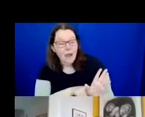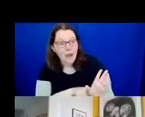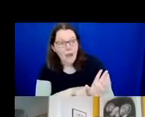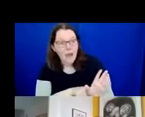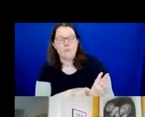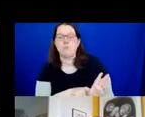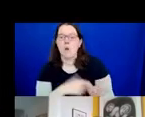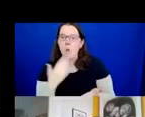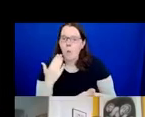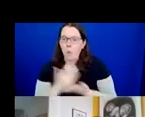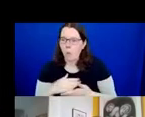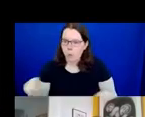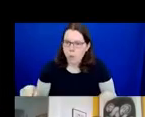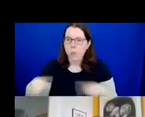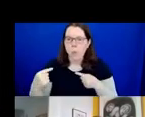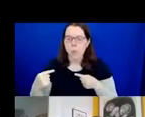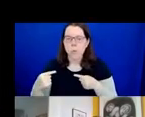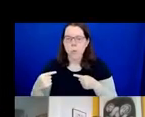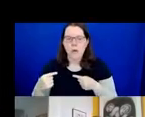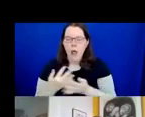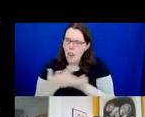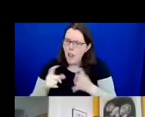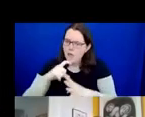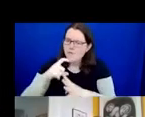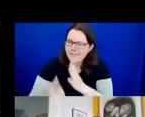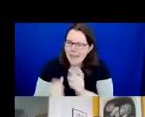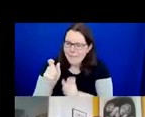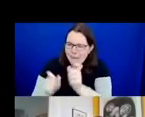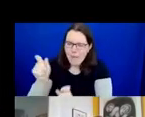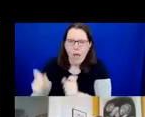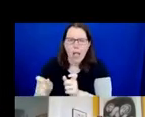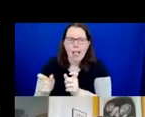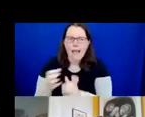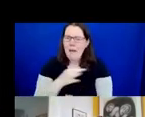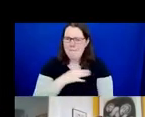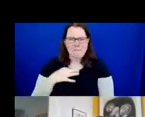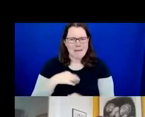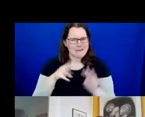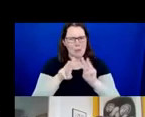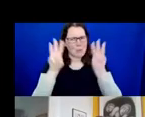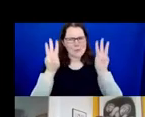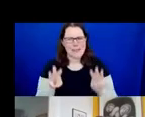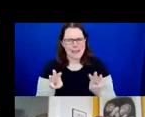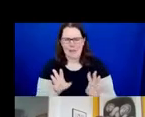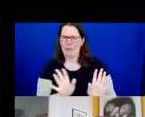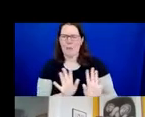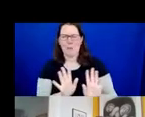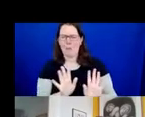considerable, given that for many disabled people, medical museums are the last place on earth they would choose to